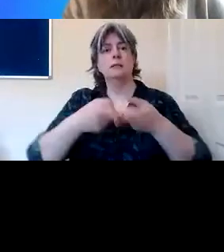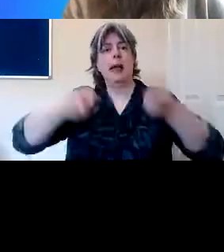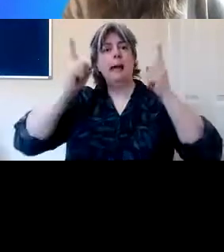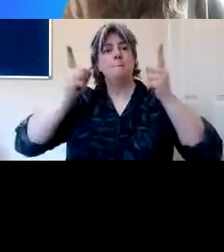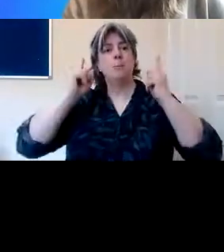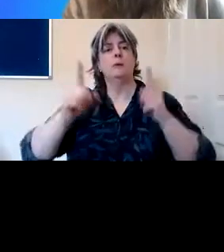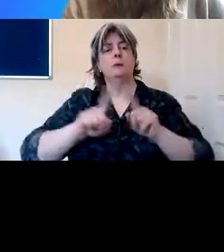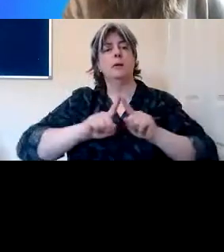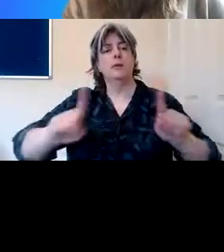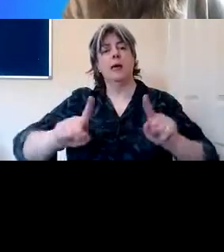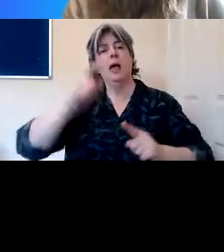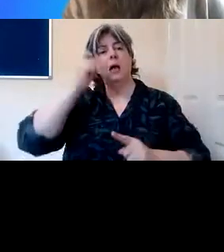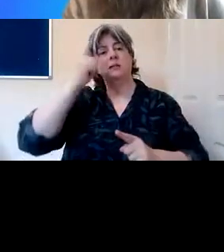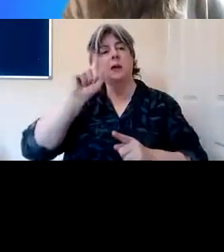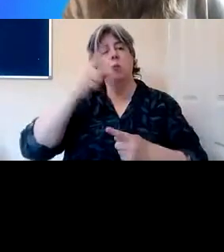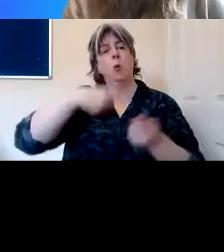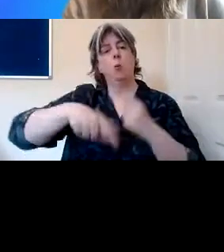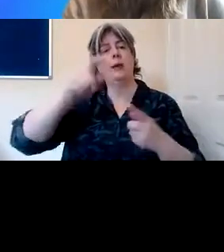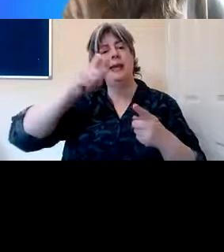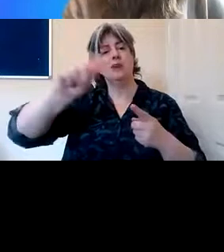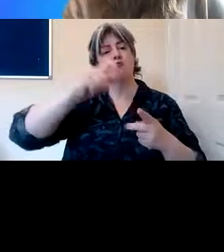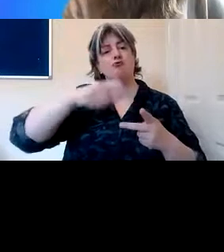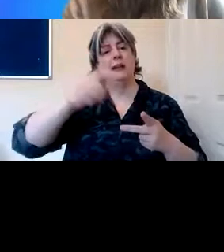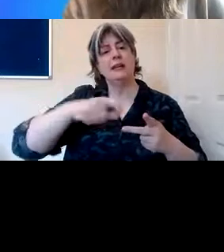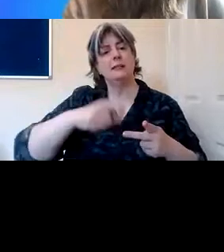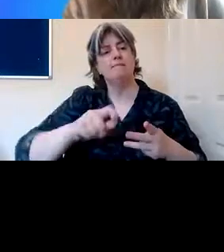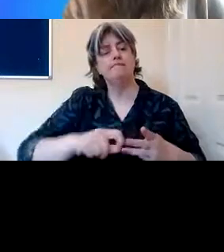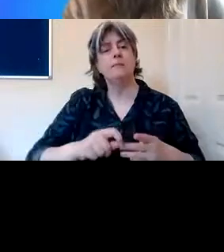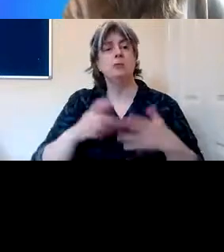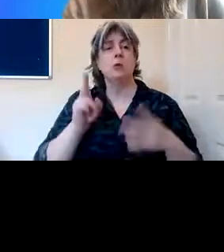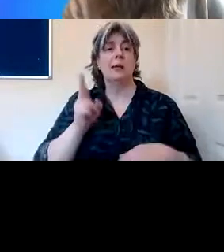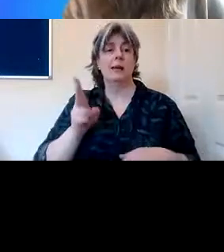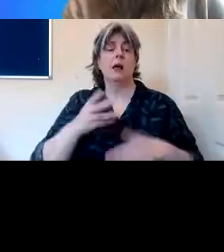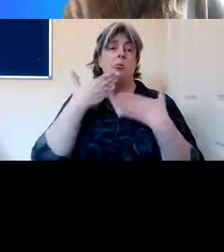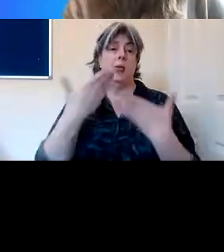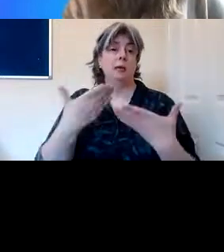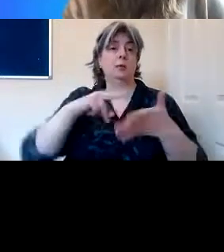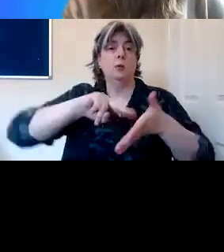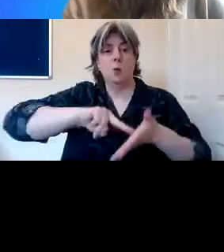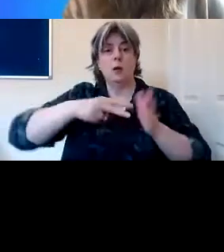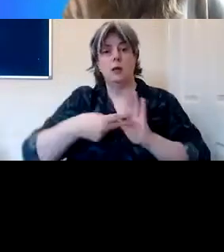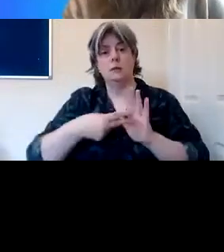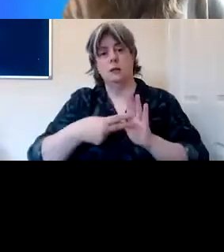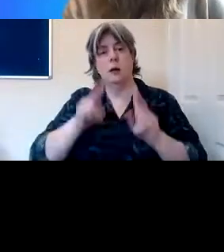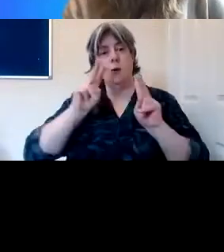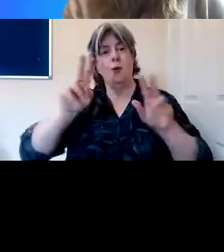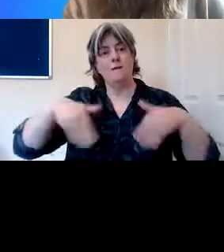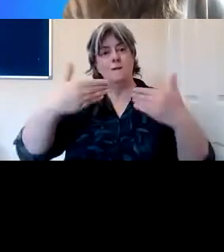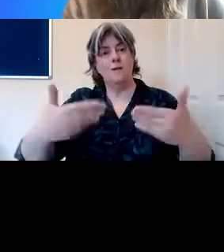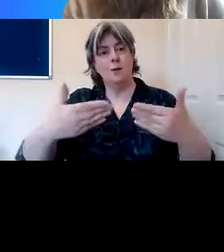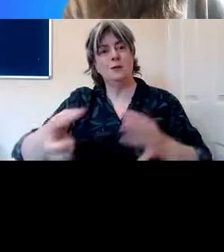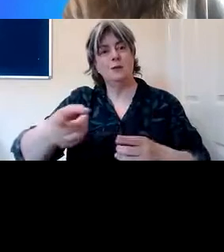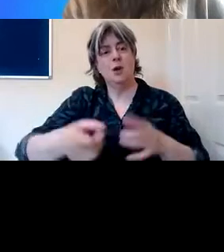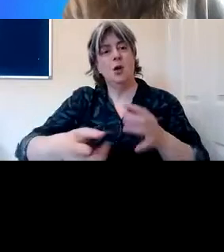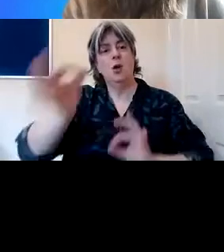what we will be accrediting. So again, very grateful to you for organising, and looking forward to responding to members and